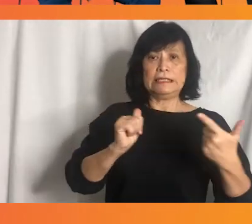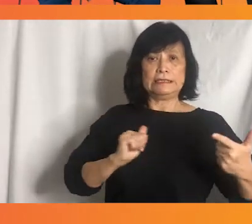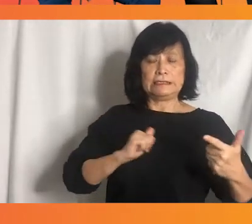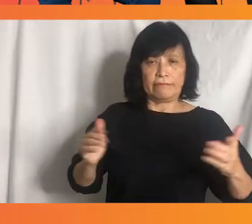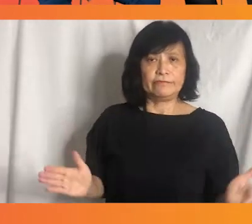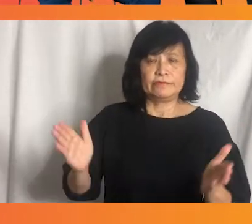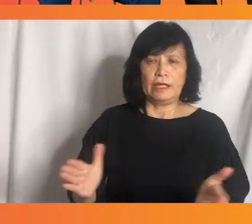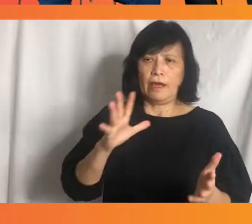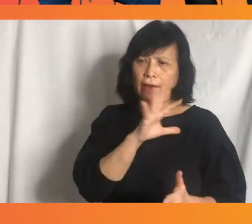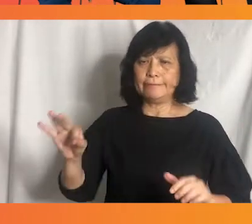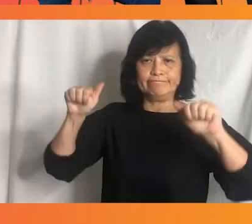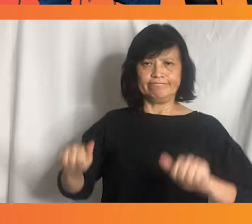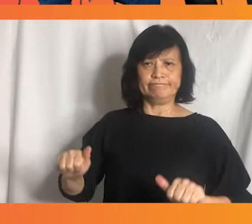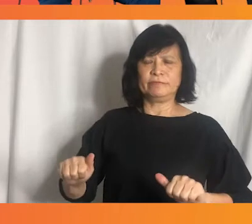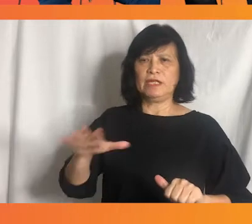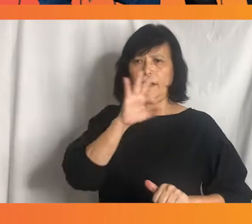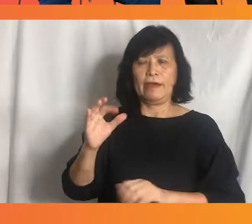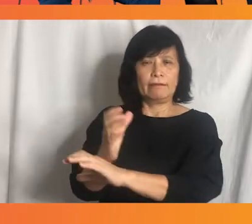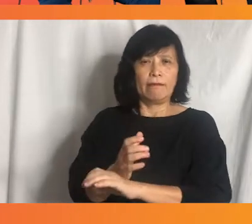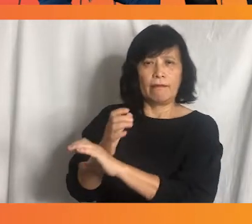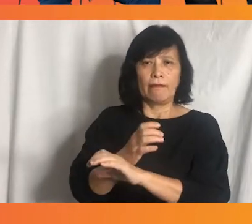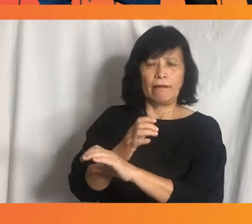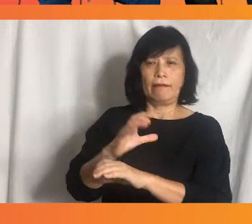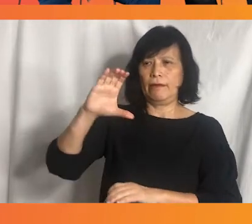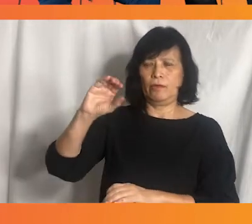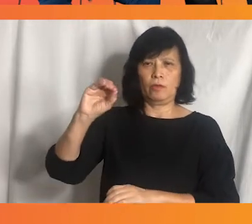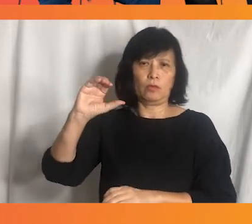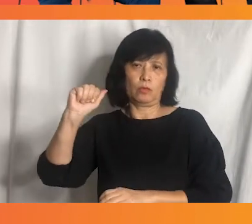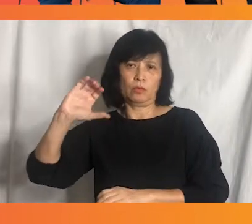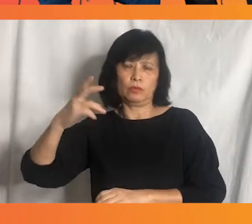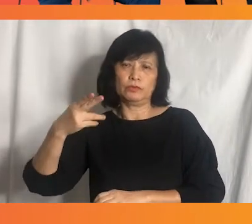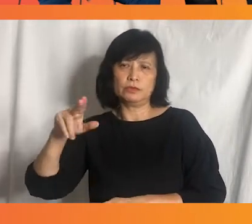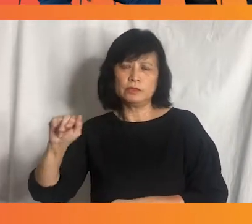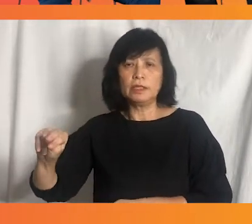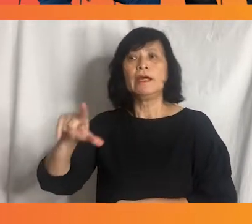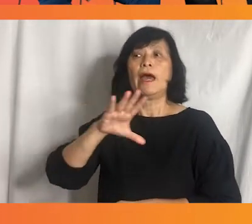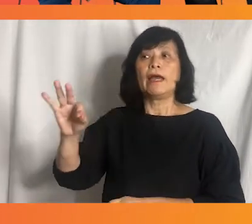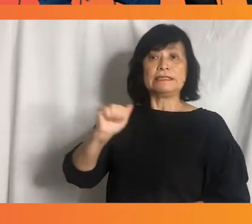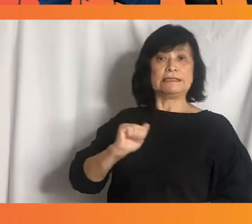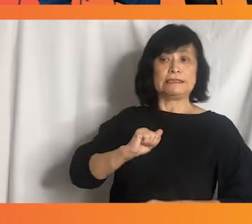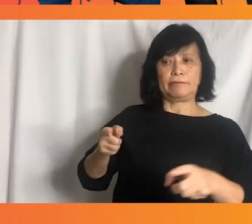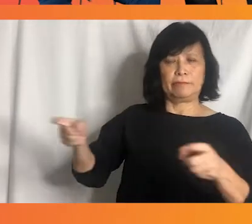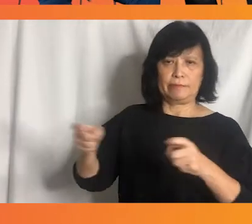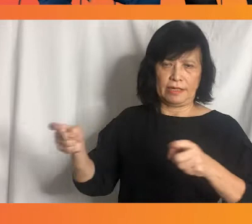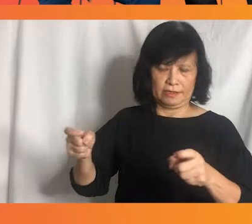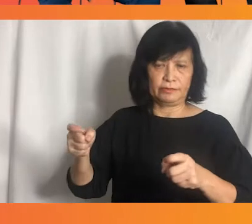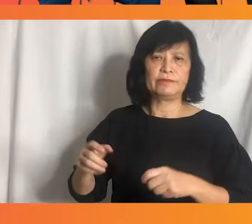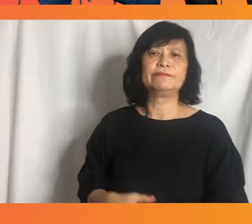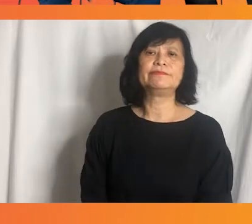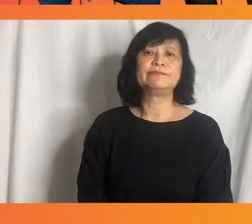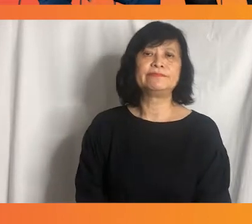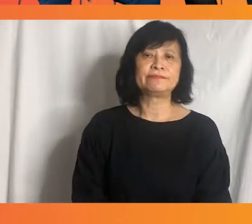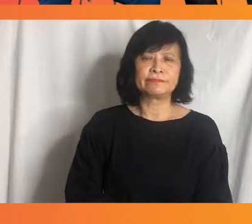self-advocacy and assertiveness, care coaching, and self-management within valued occupations.